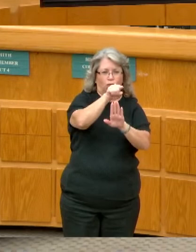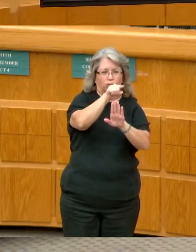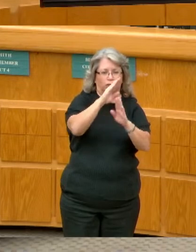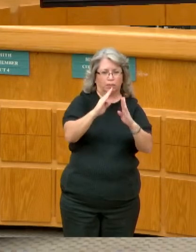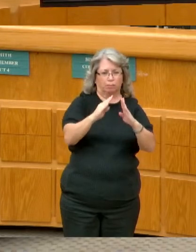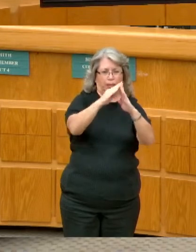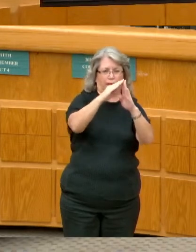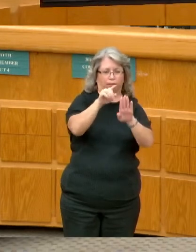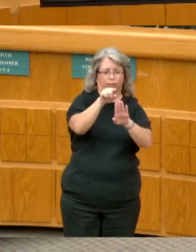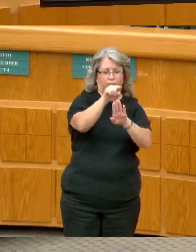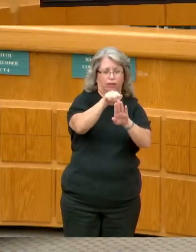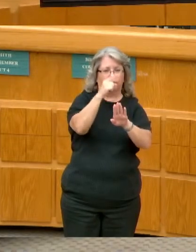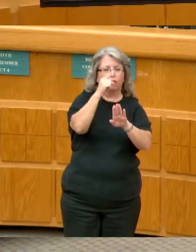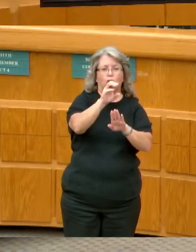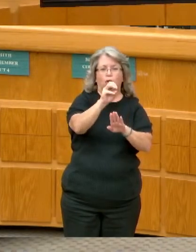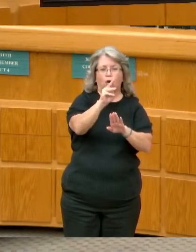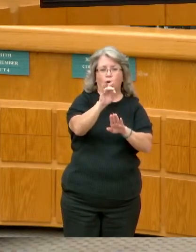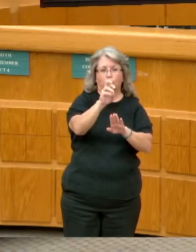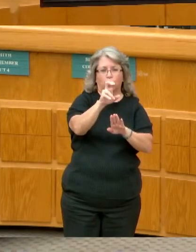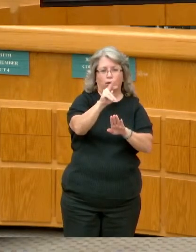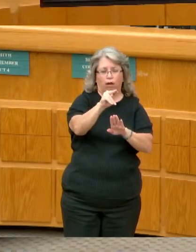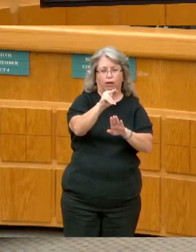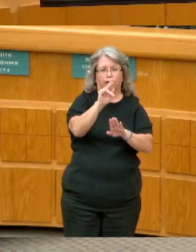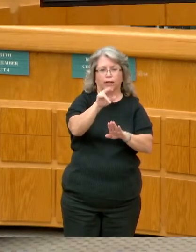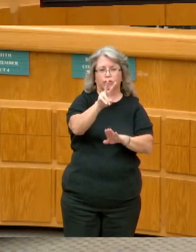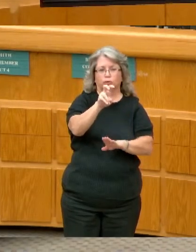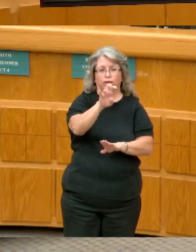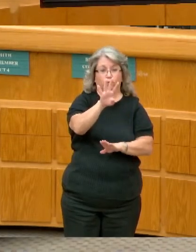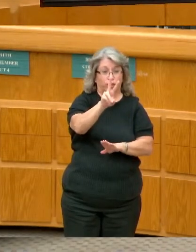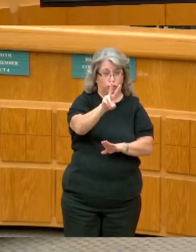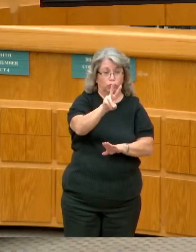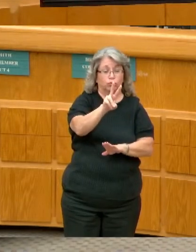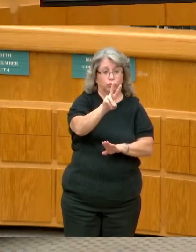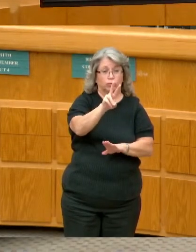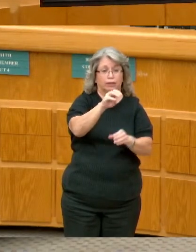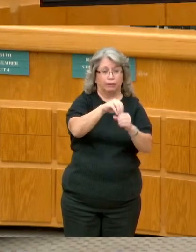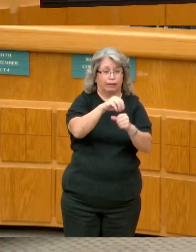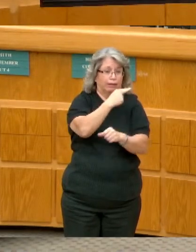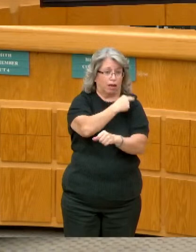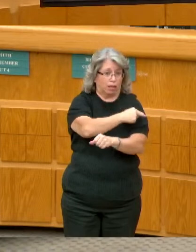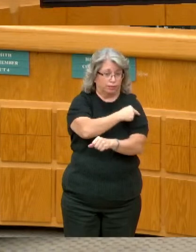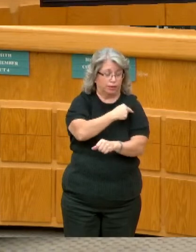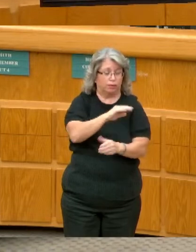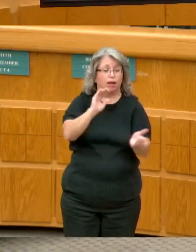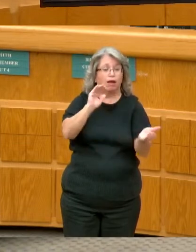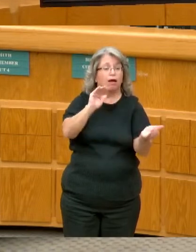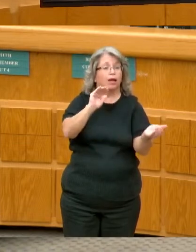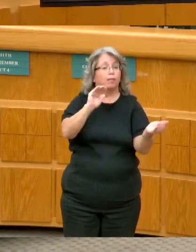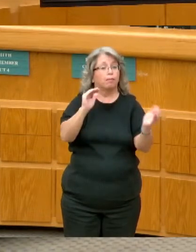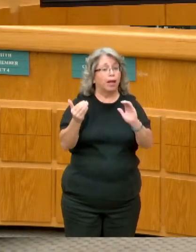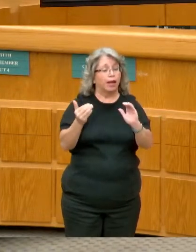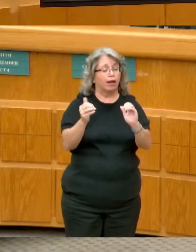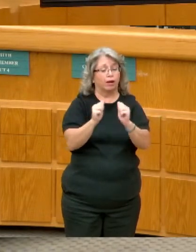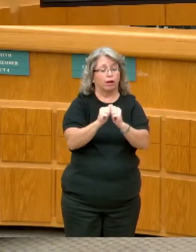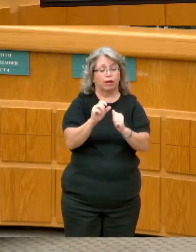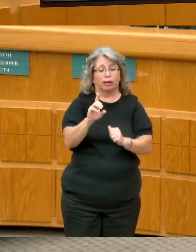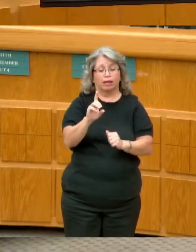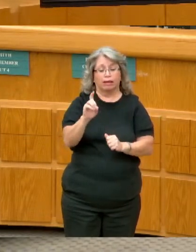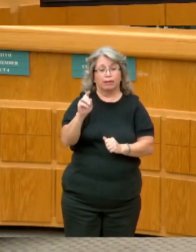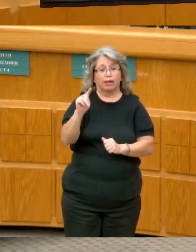Omicron, and it's 242 at the peak. Compared to during the Delta wave, the peak was